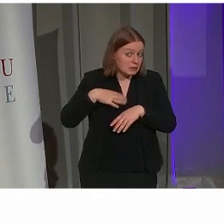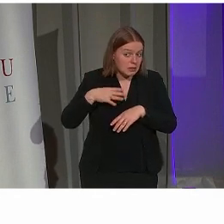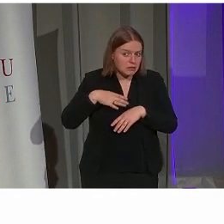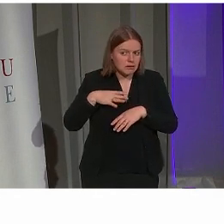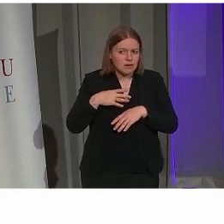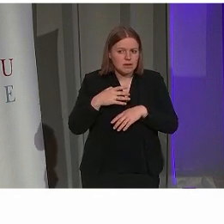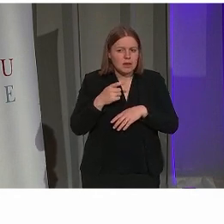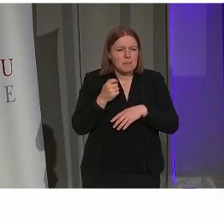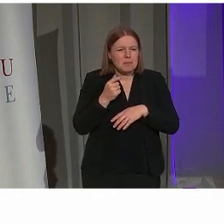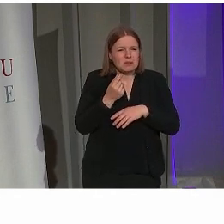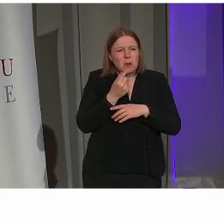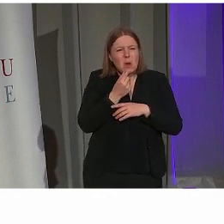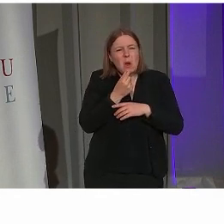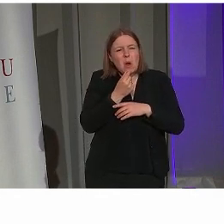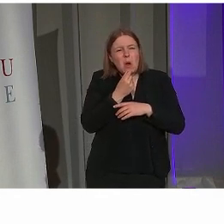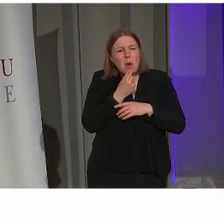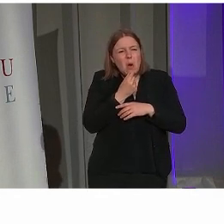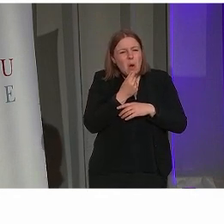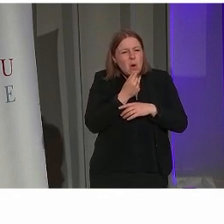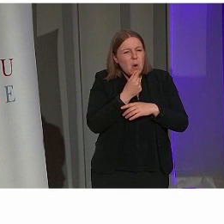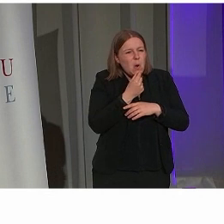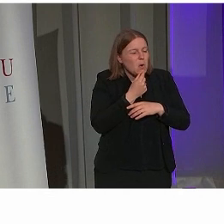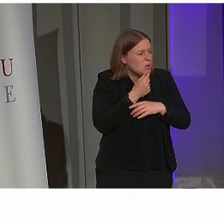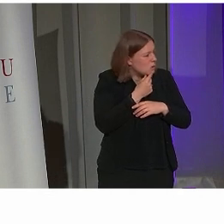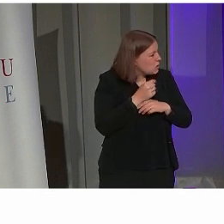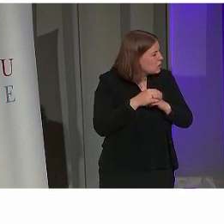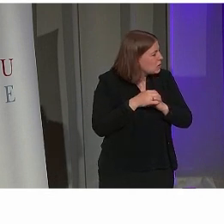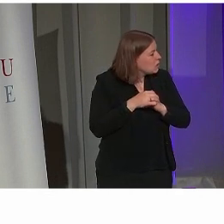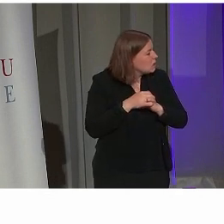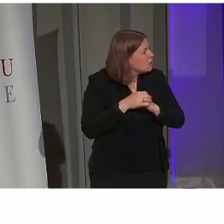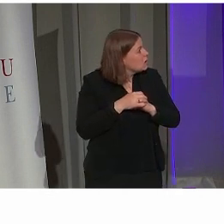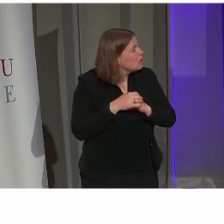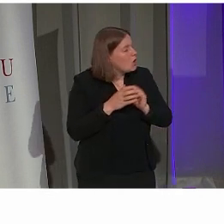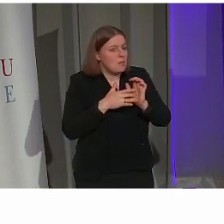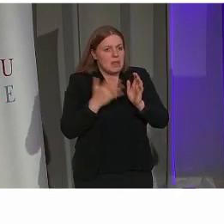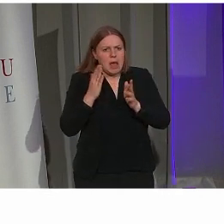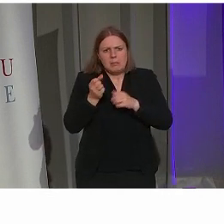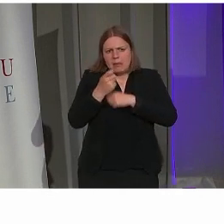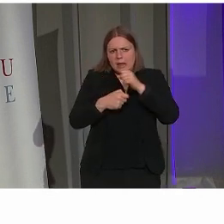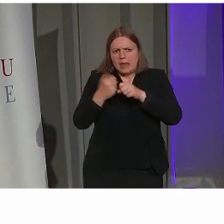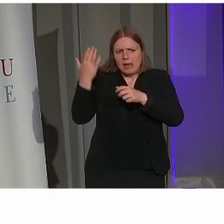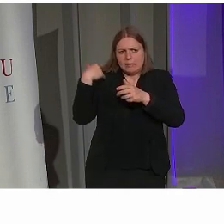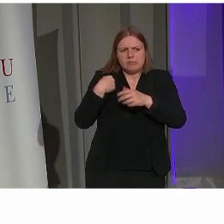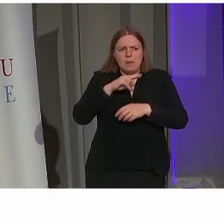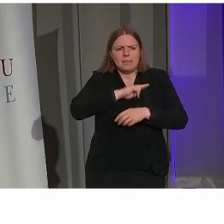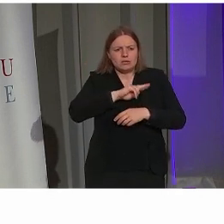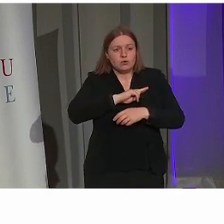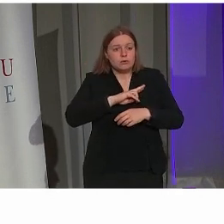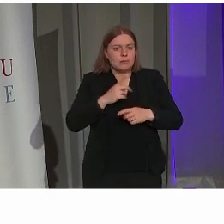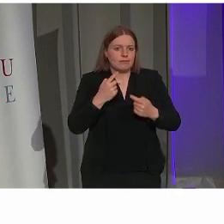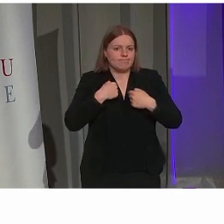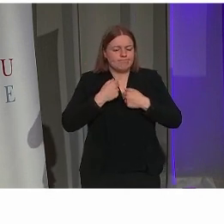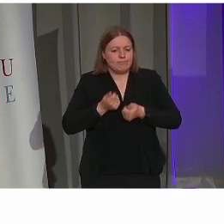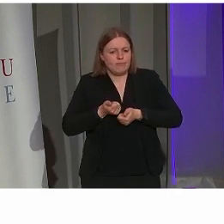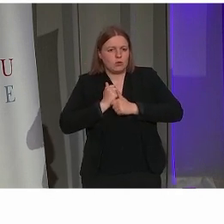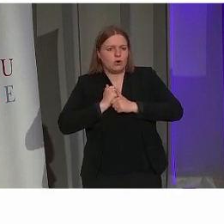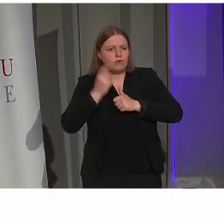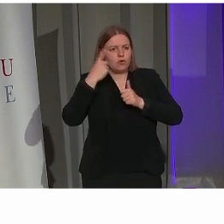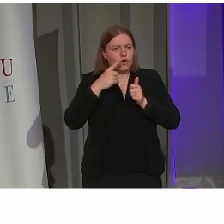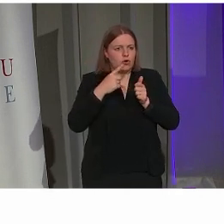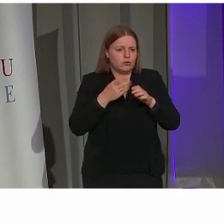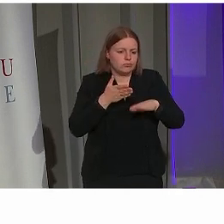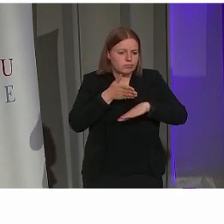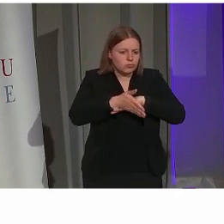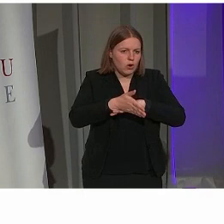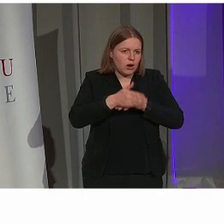bit old because I retired from full-time employment some years ago. But I was responsible for the access programme for Áras